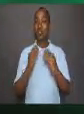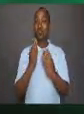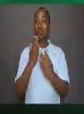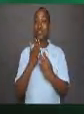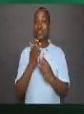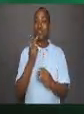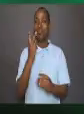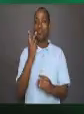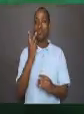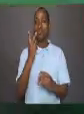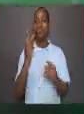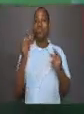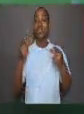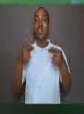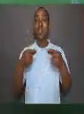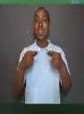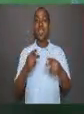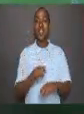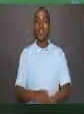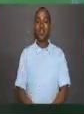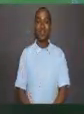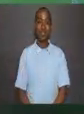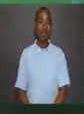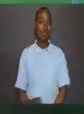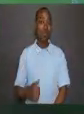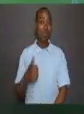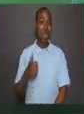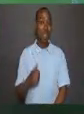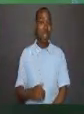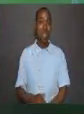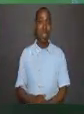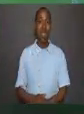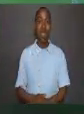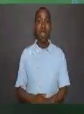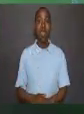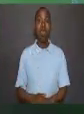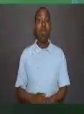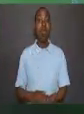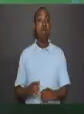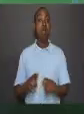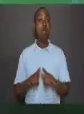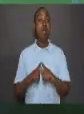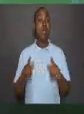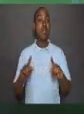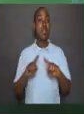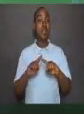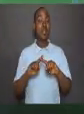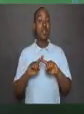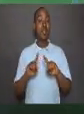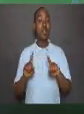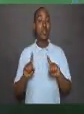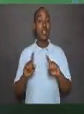two areas. Typically, the greater the difference in